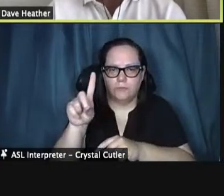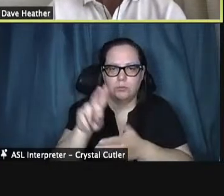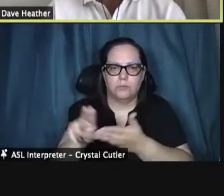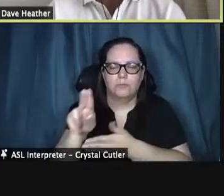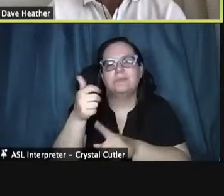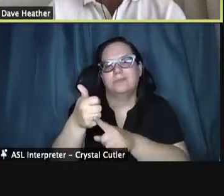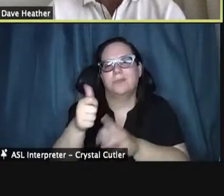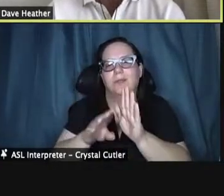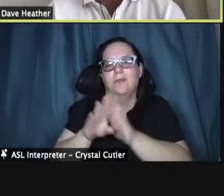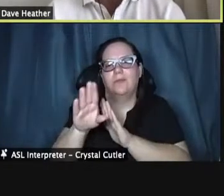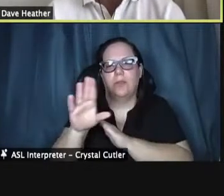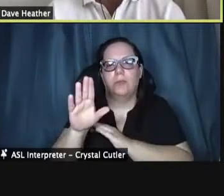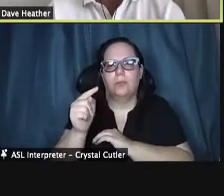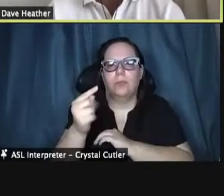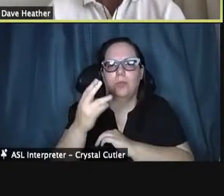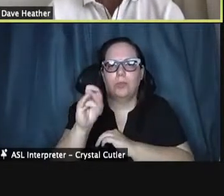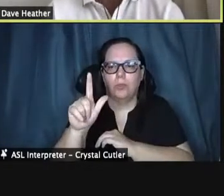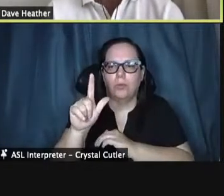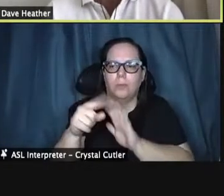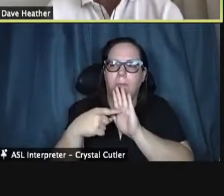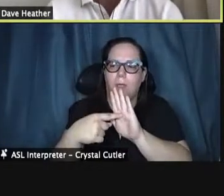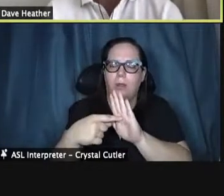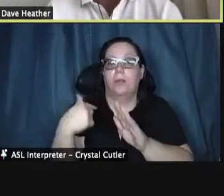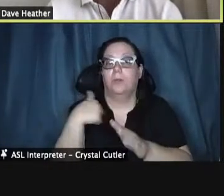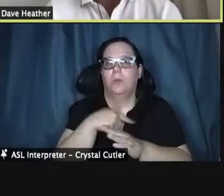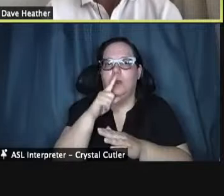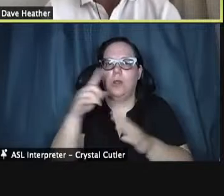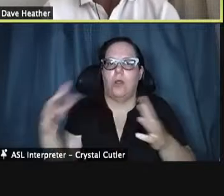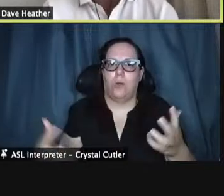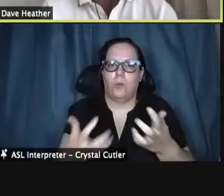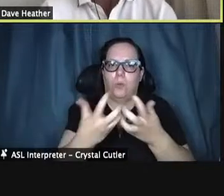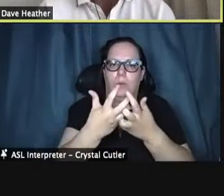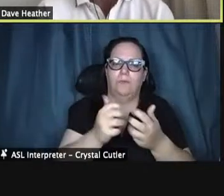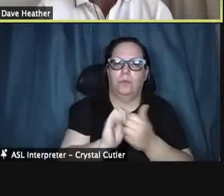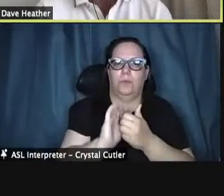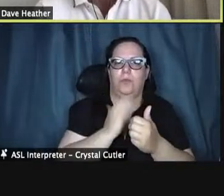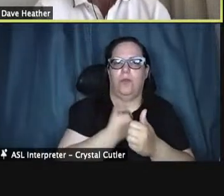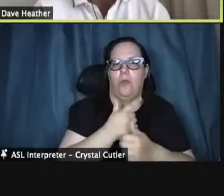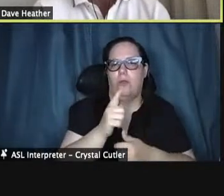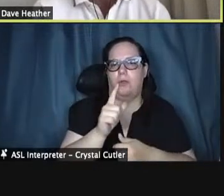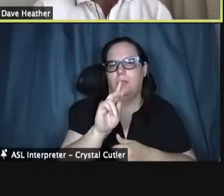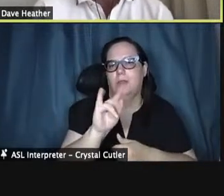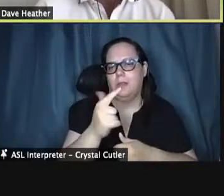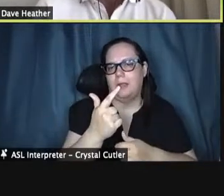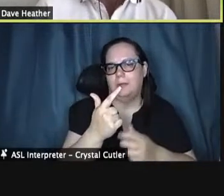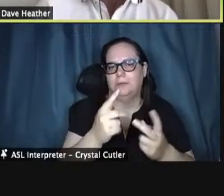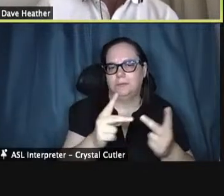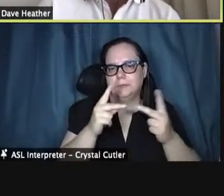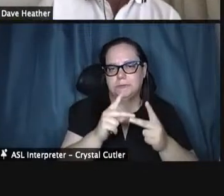model which we're weaving into the landing site characterization.